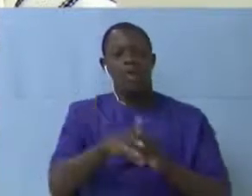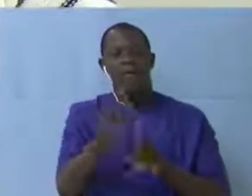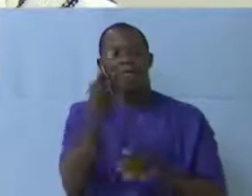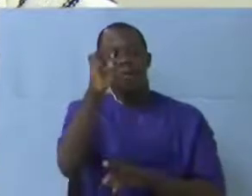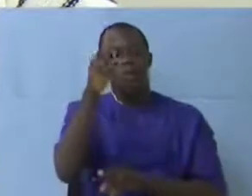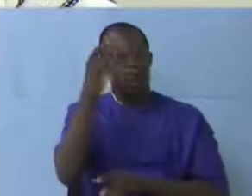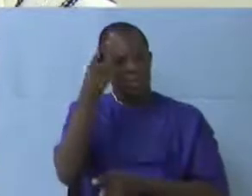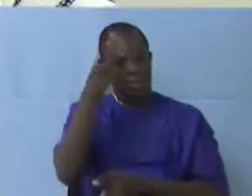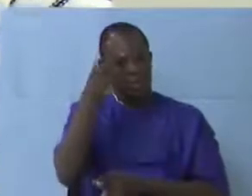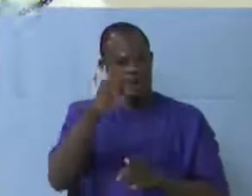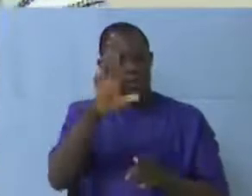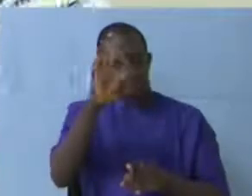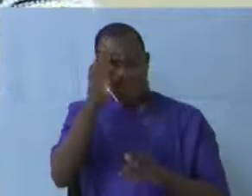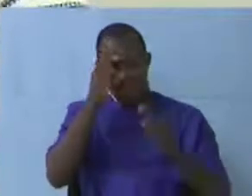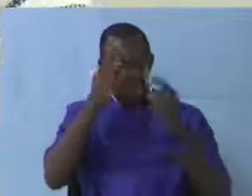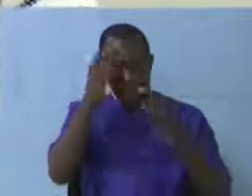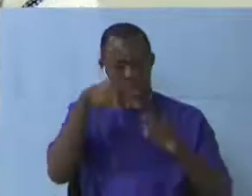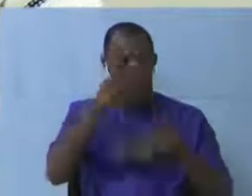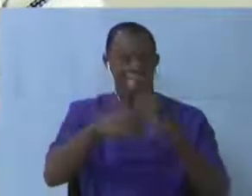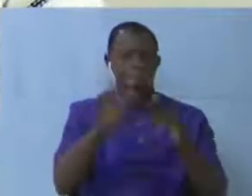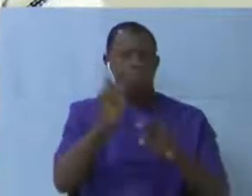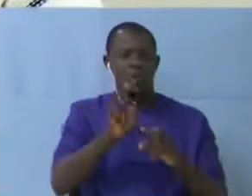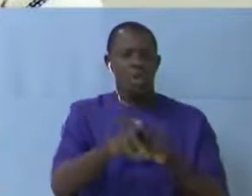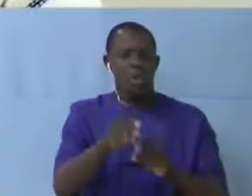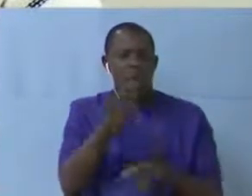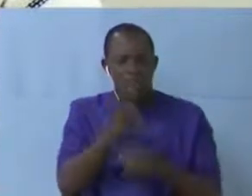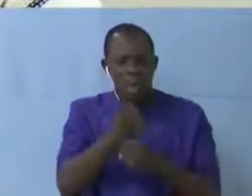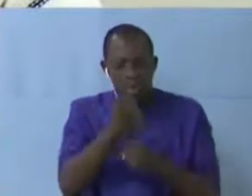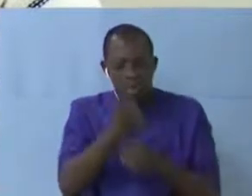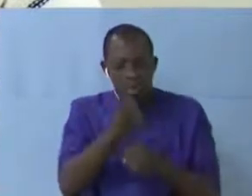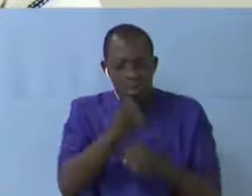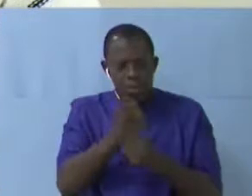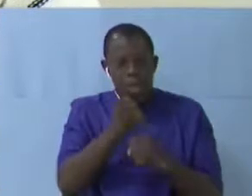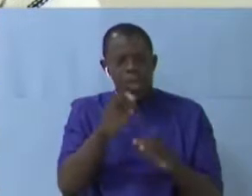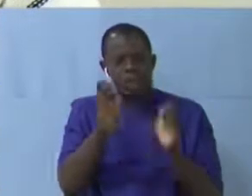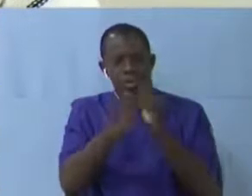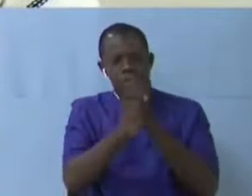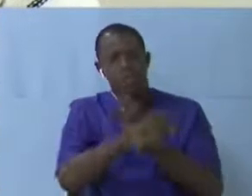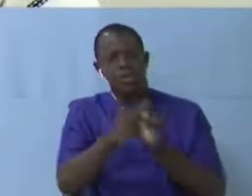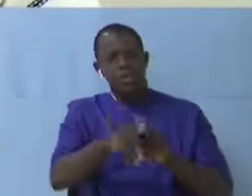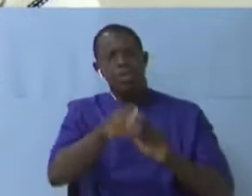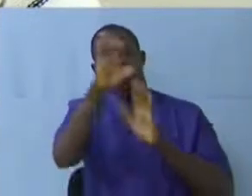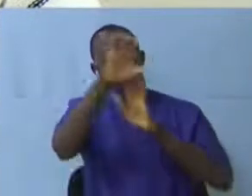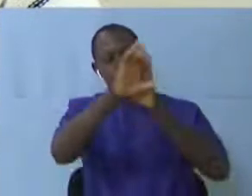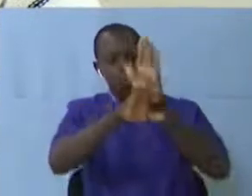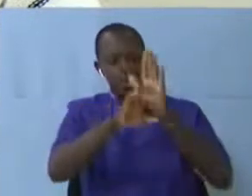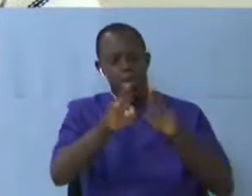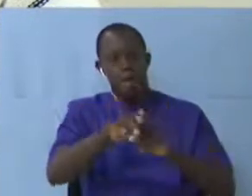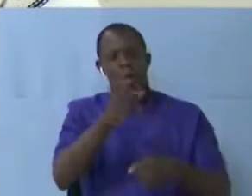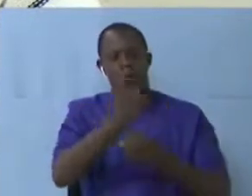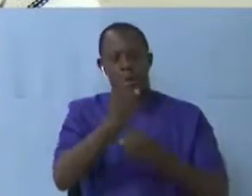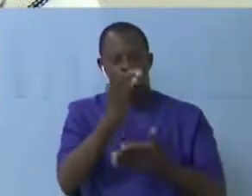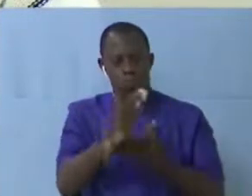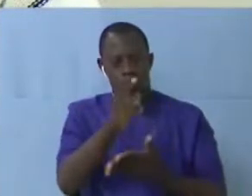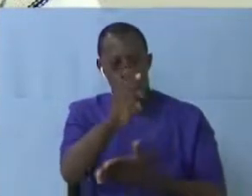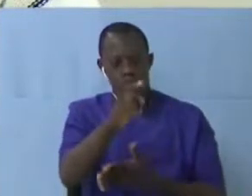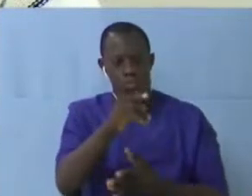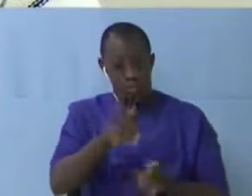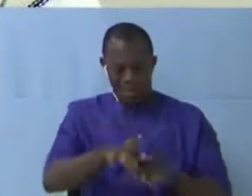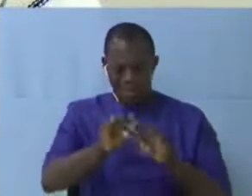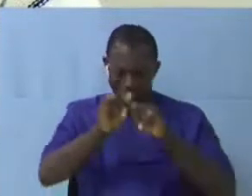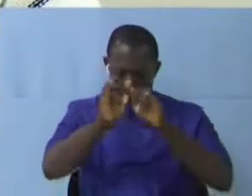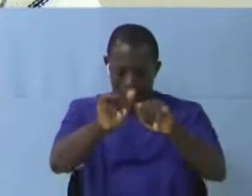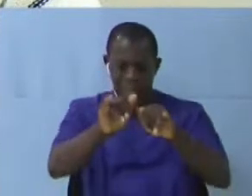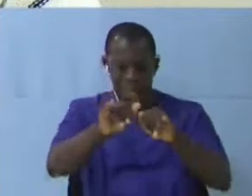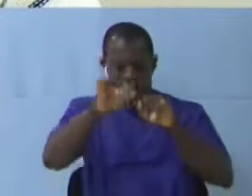to entrench yourself. Képp koo xam ne nag ñëw nga nekk njiit ci réew mi fii li nga njëkk a xalaat mooy ni nga wéccee lu waay réew